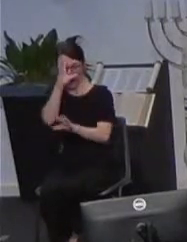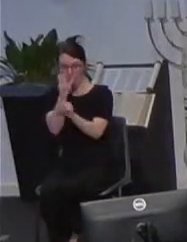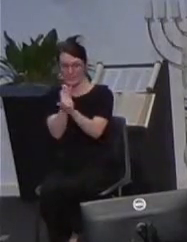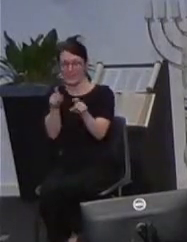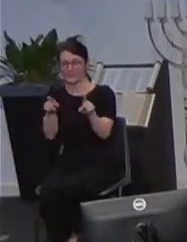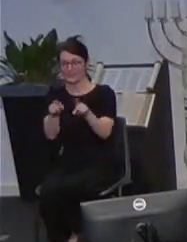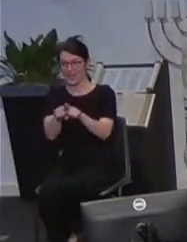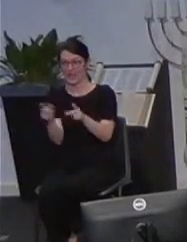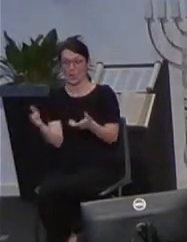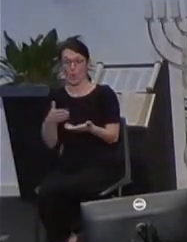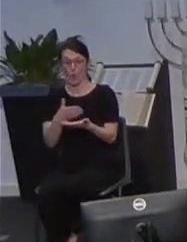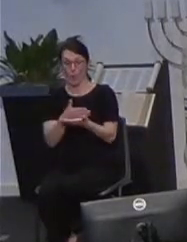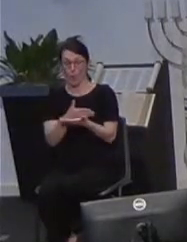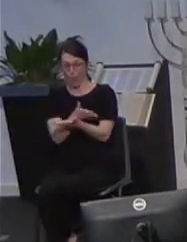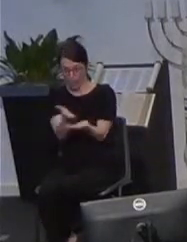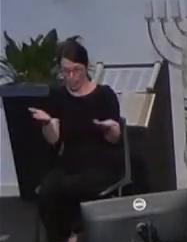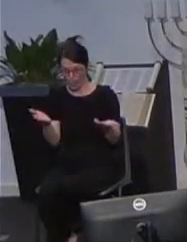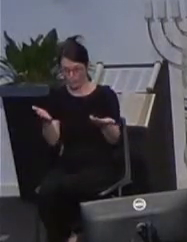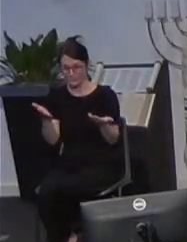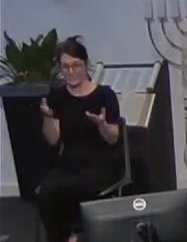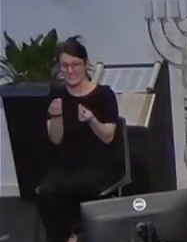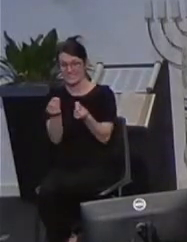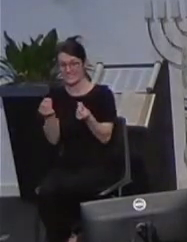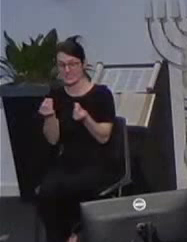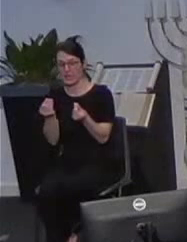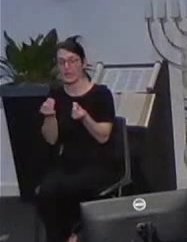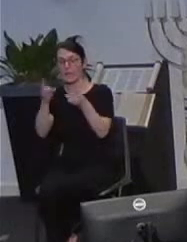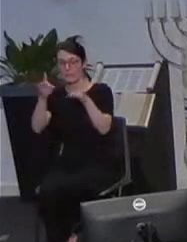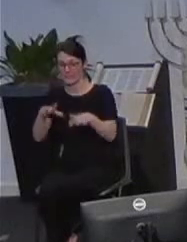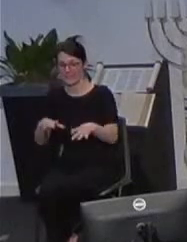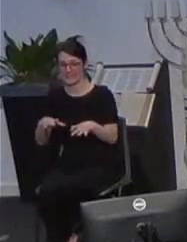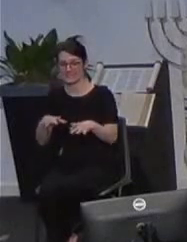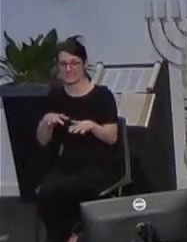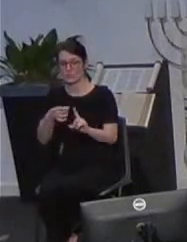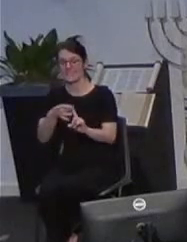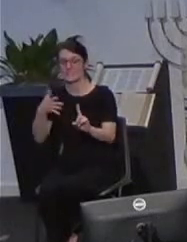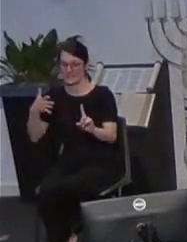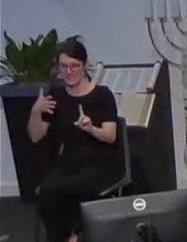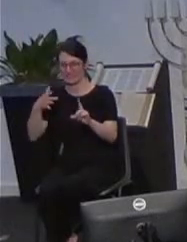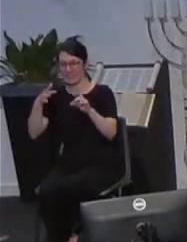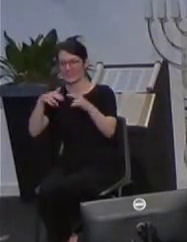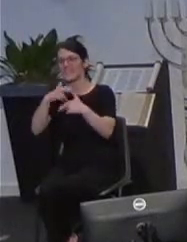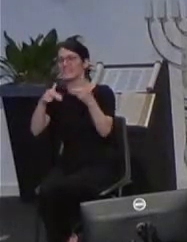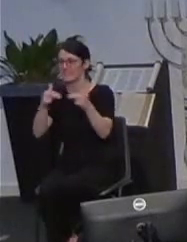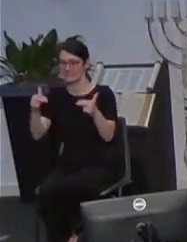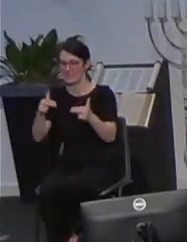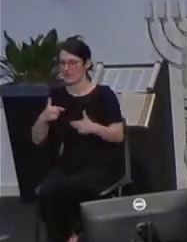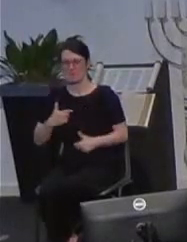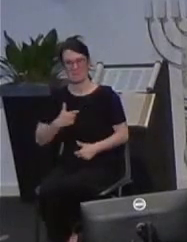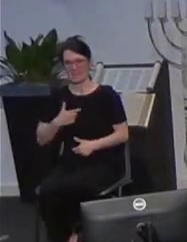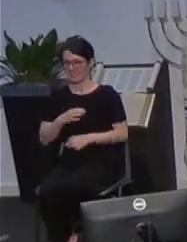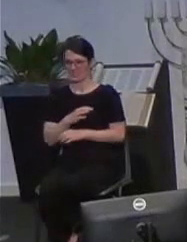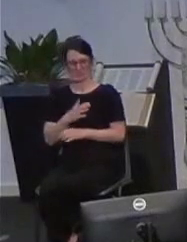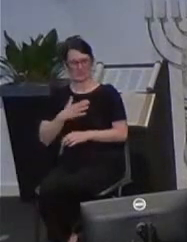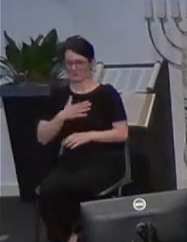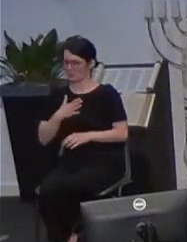been blessed with certain gifts. One of them is not gardening.